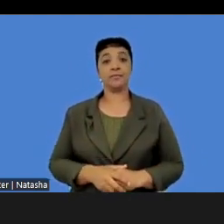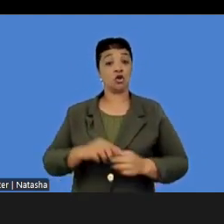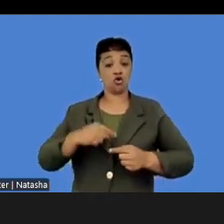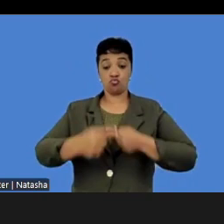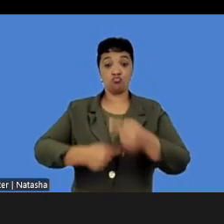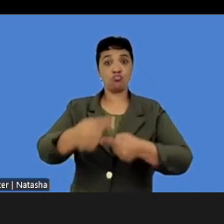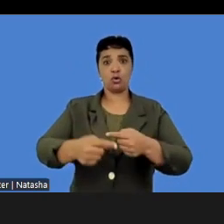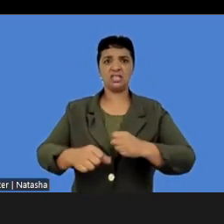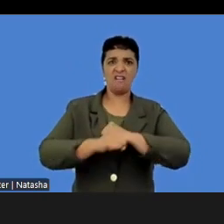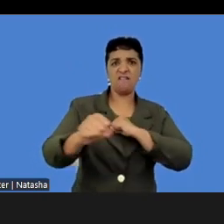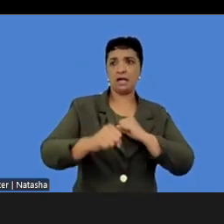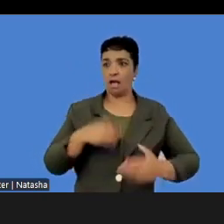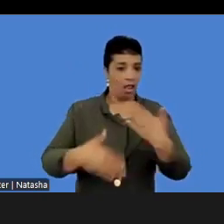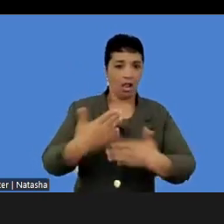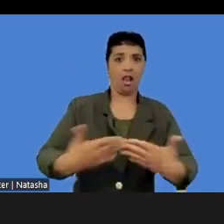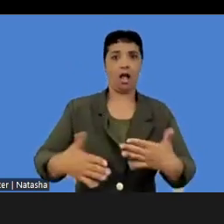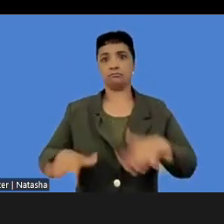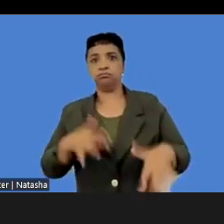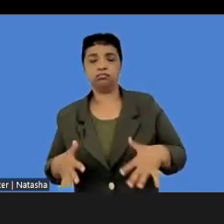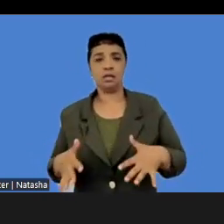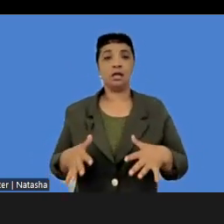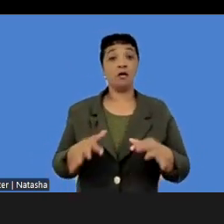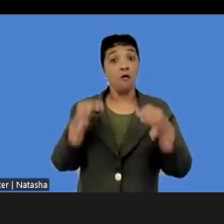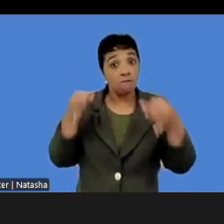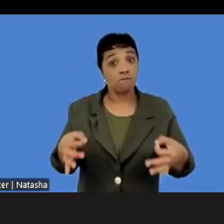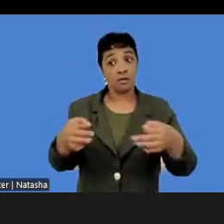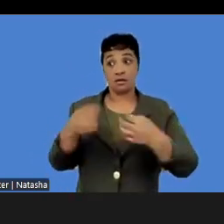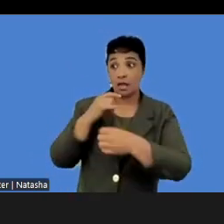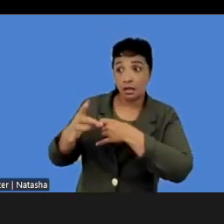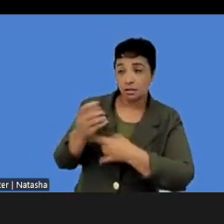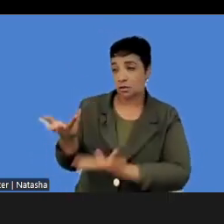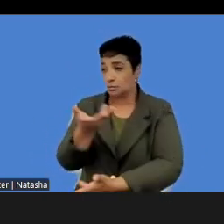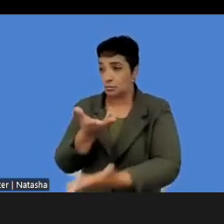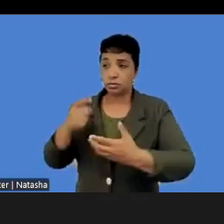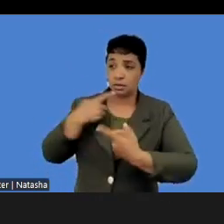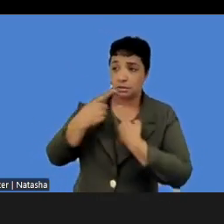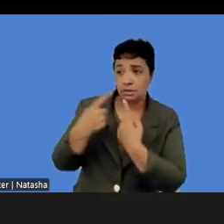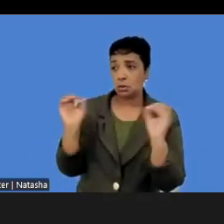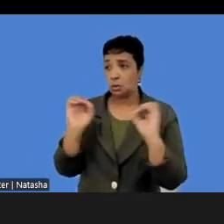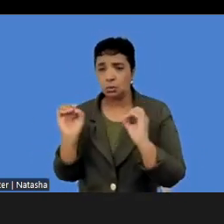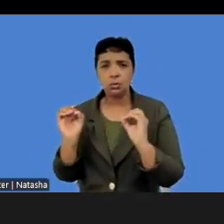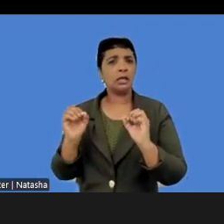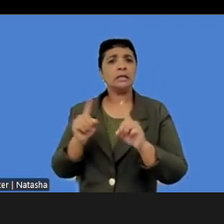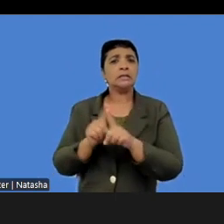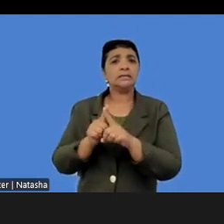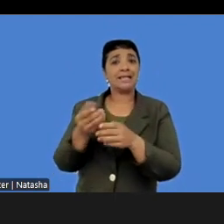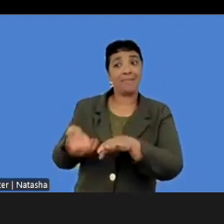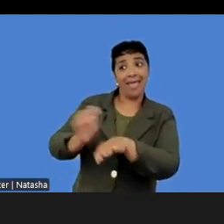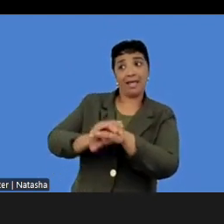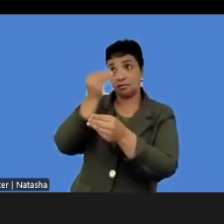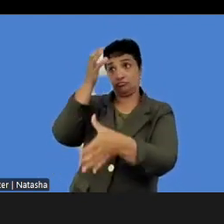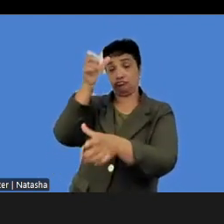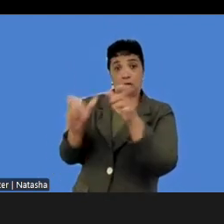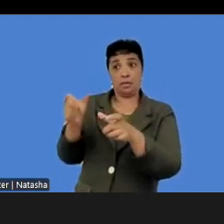case and lacked consultation. Experts obviously made input, but it was completely, it